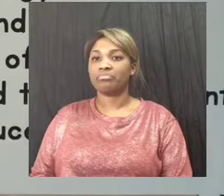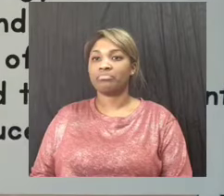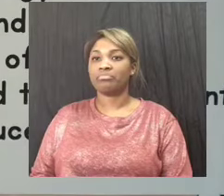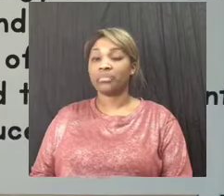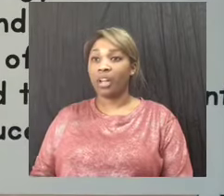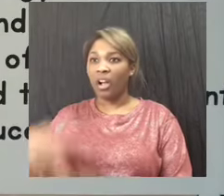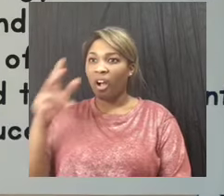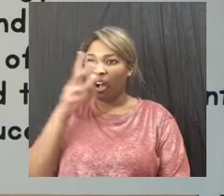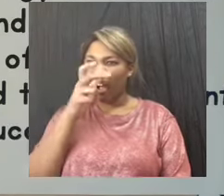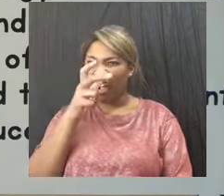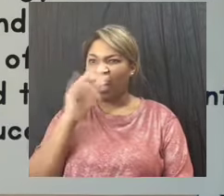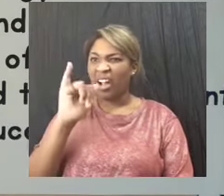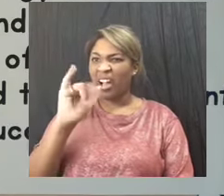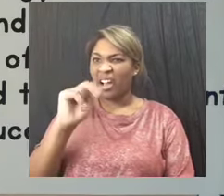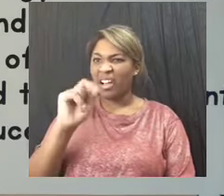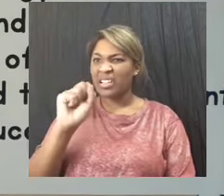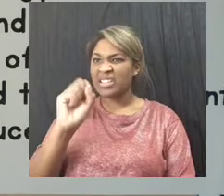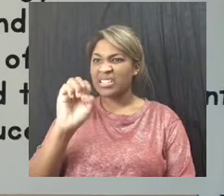Insects